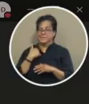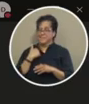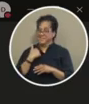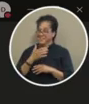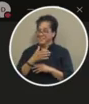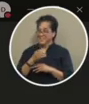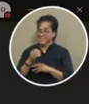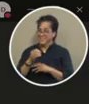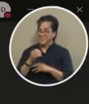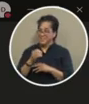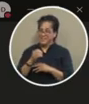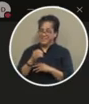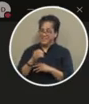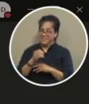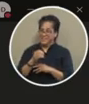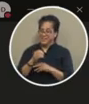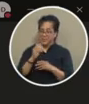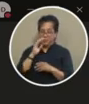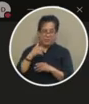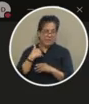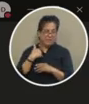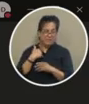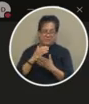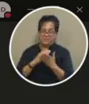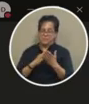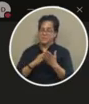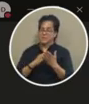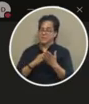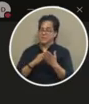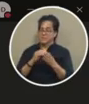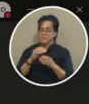some, we have to come back with some solutions to this,